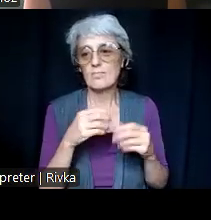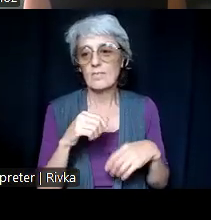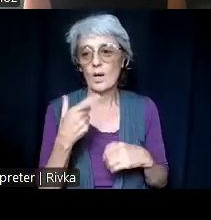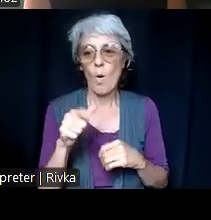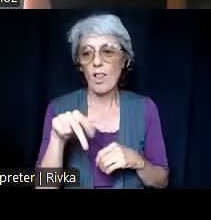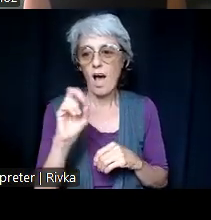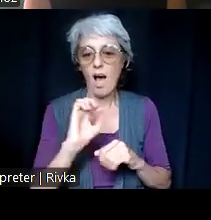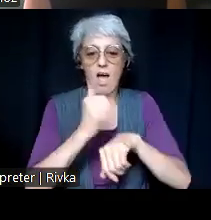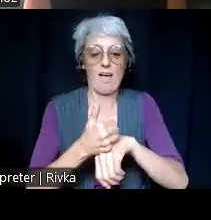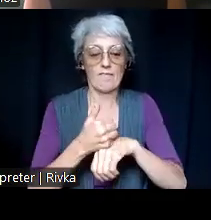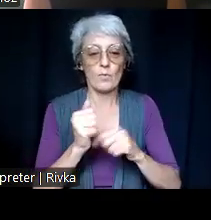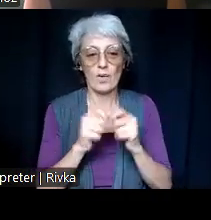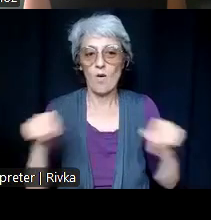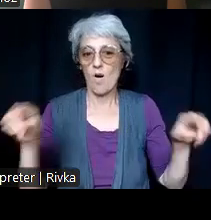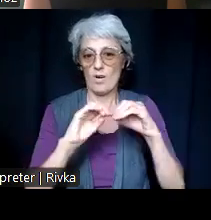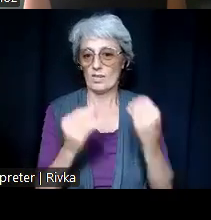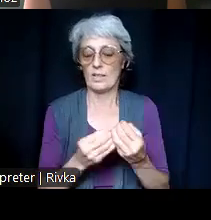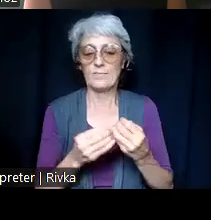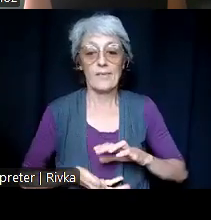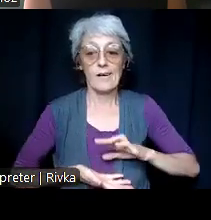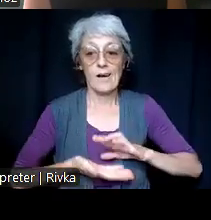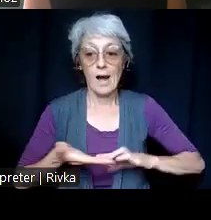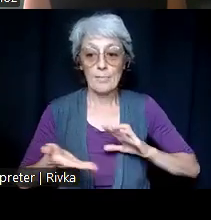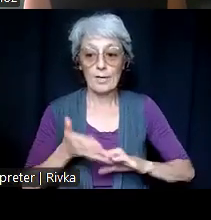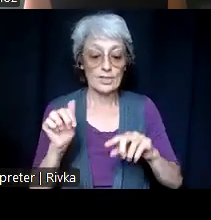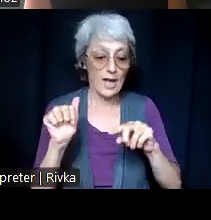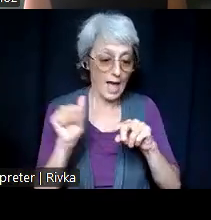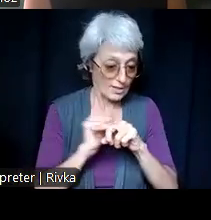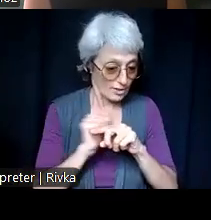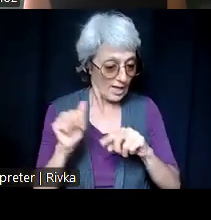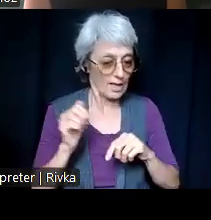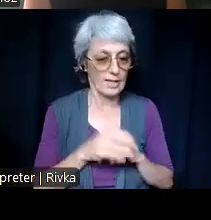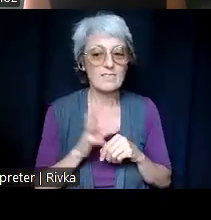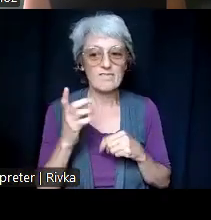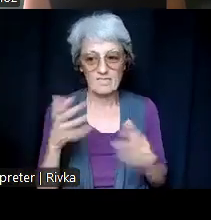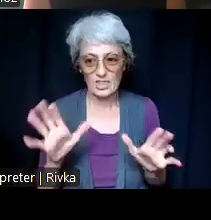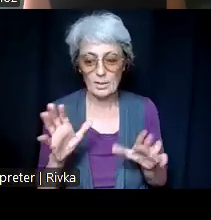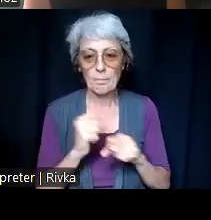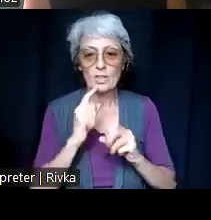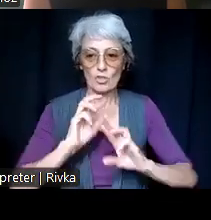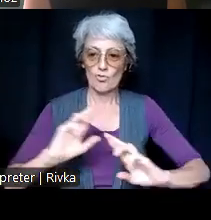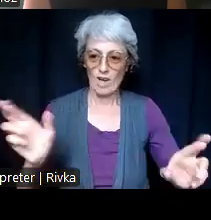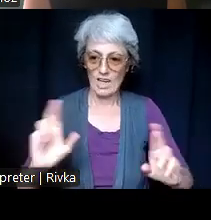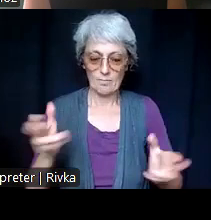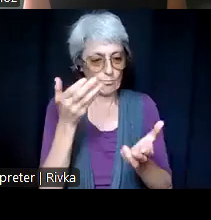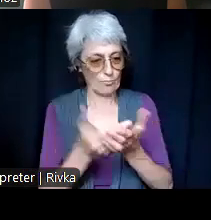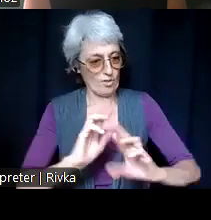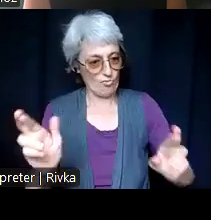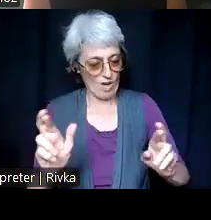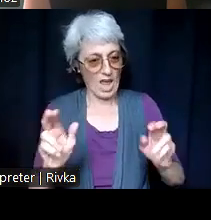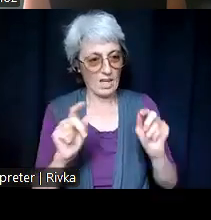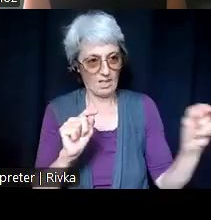operational exercises to make sure that there was readiness established across those entities